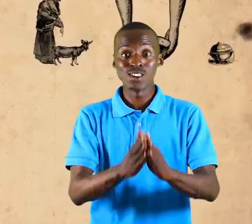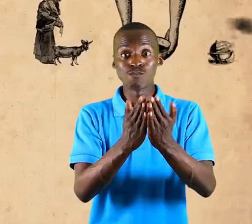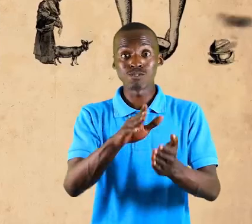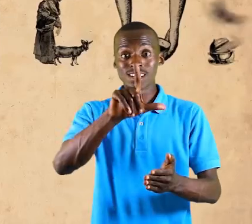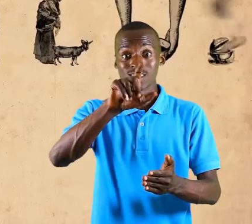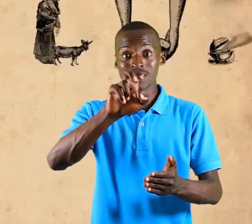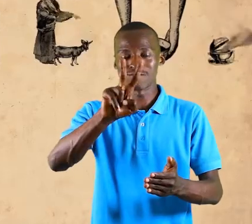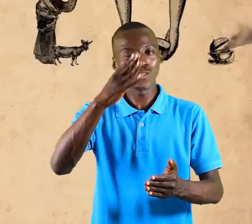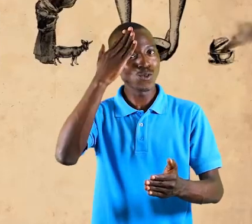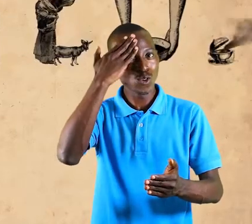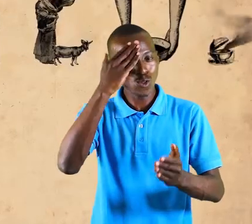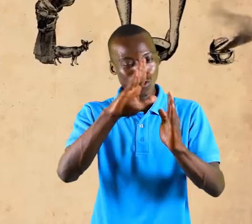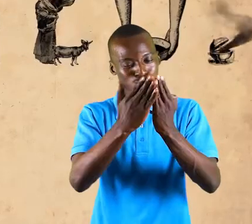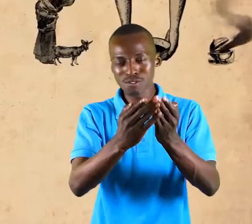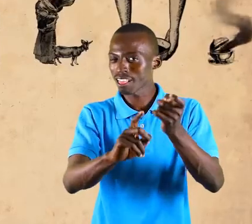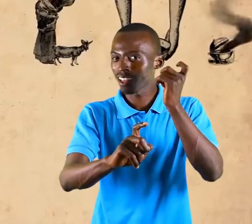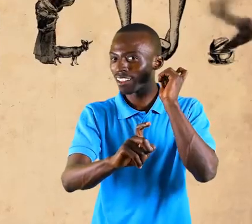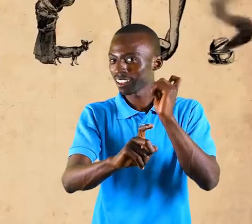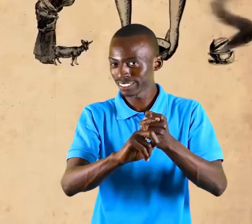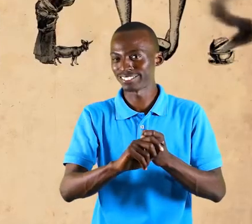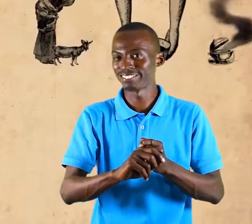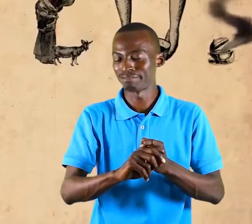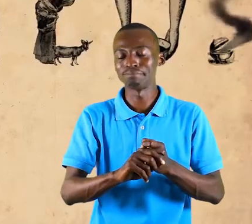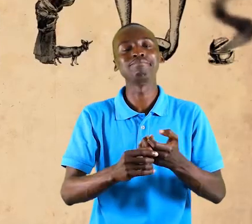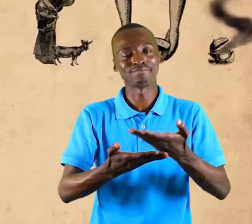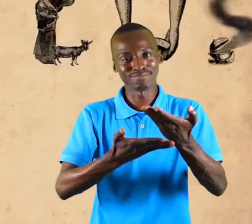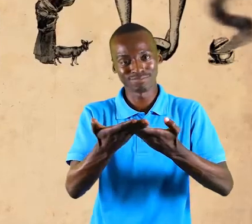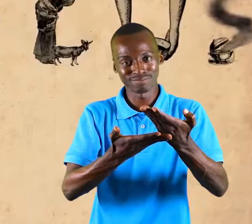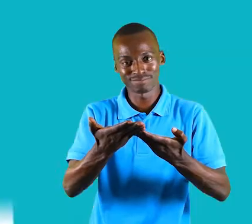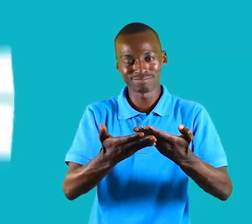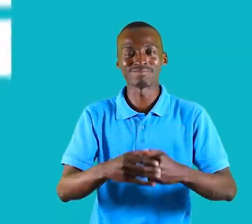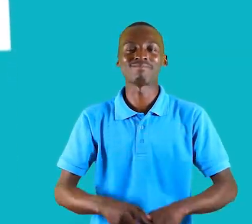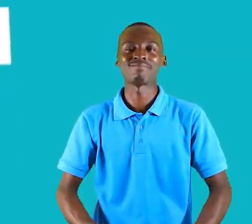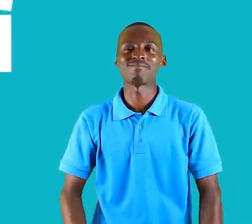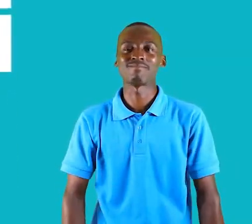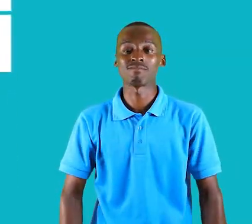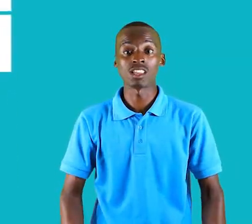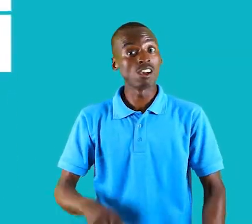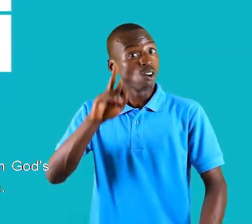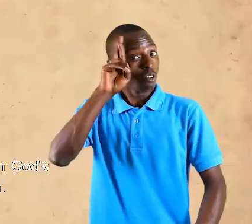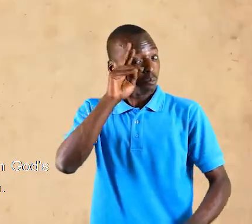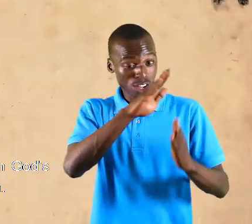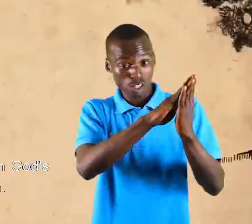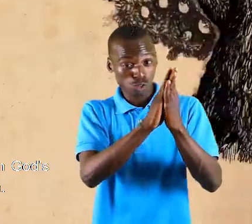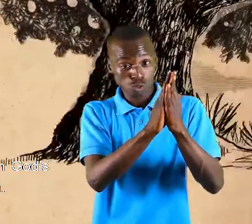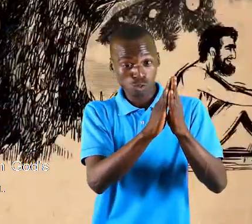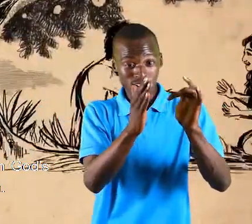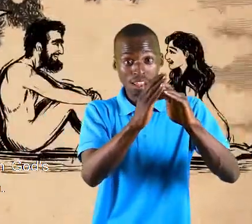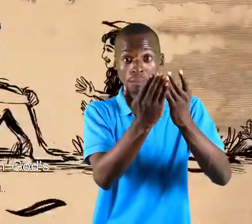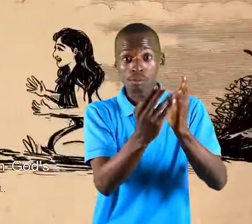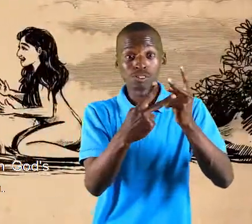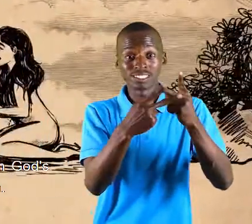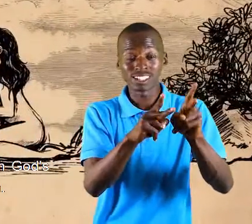The Book of Leviticus. We know you've been avoiding it because it's weird. So let's fix that. Now remember, the story of the